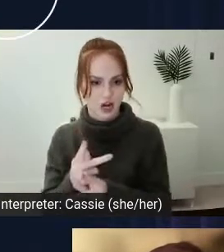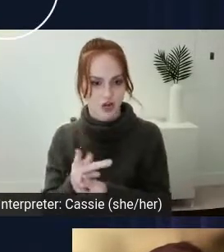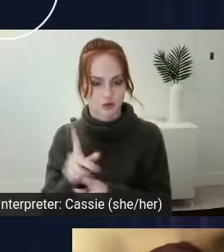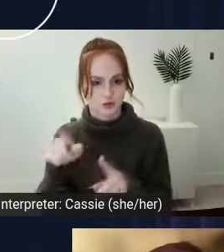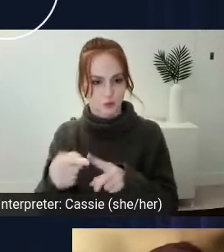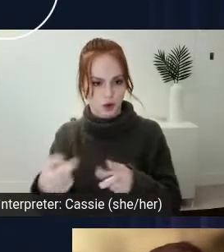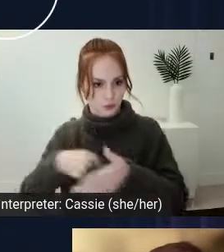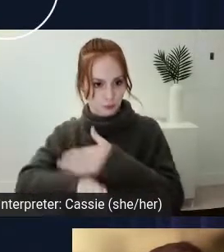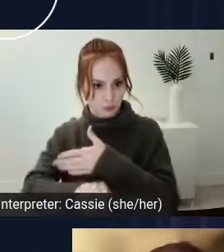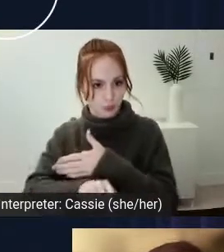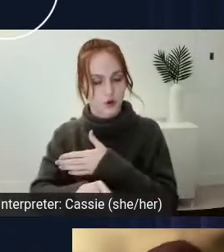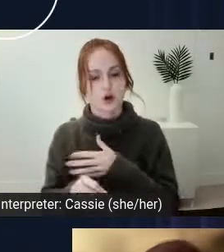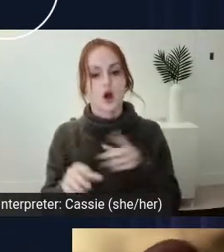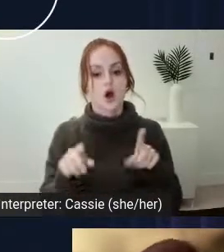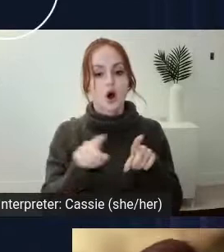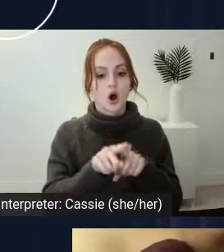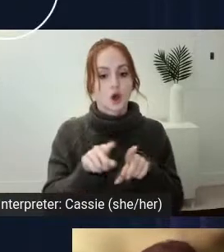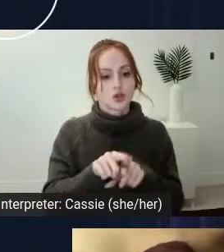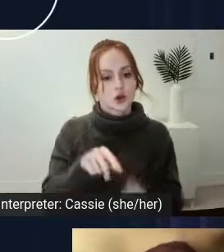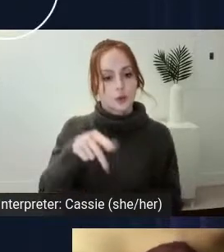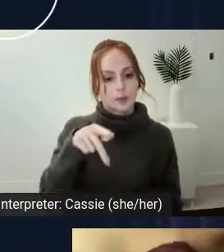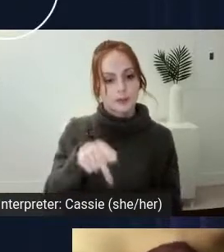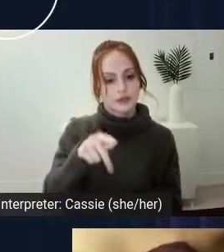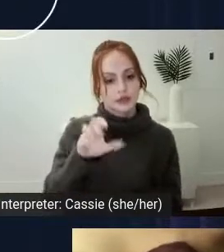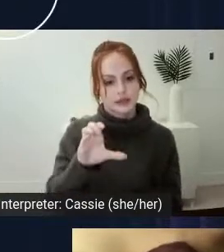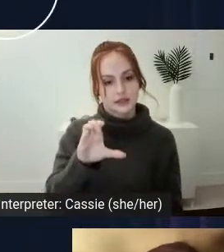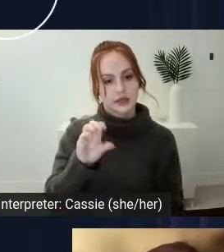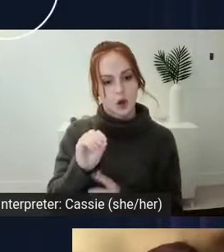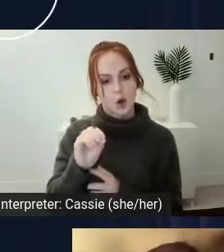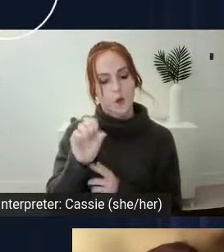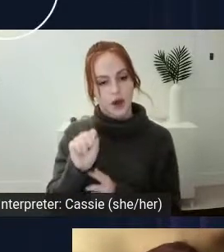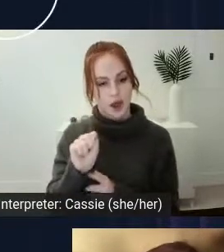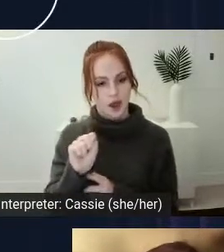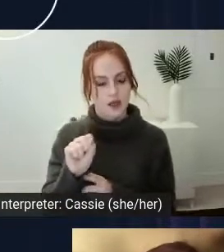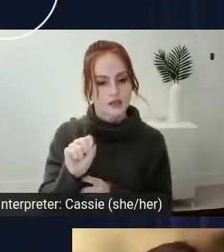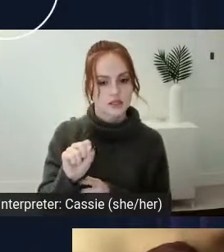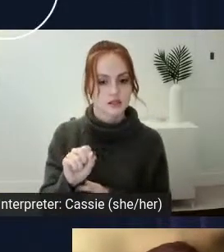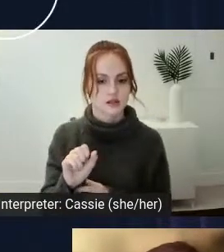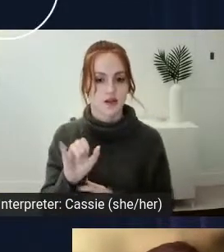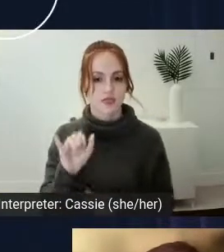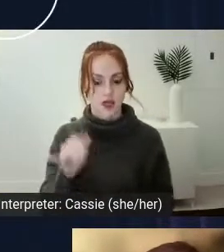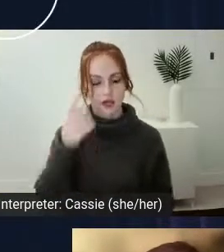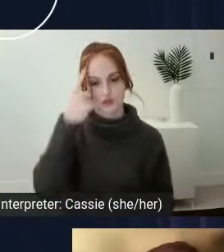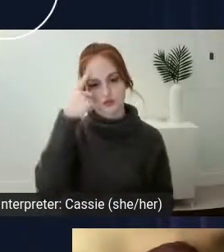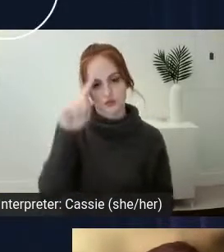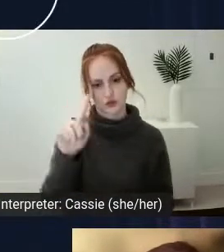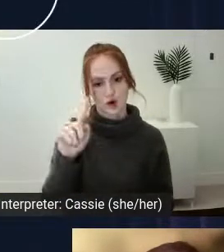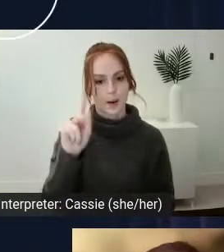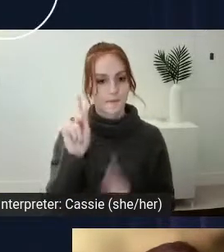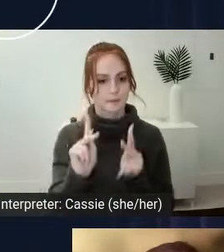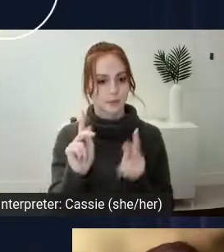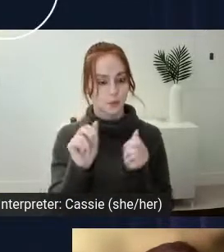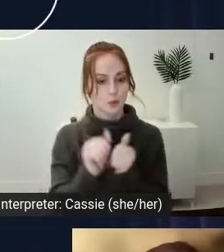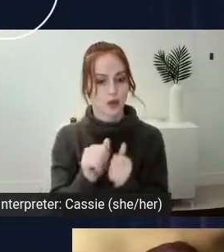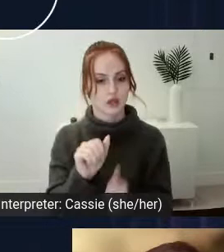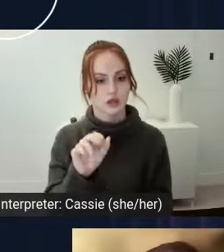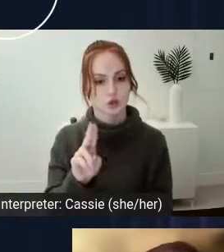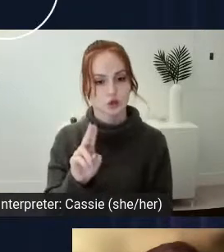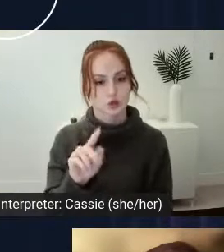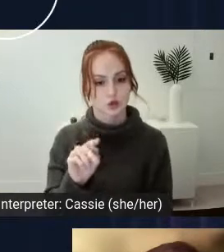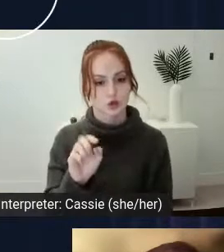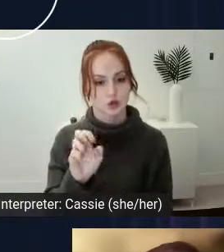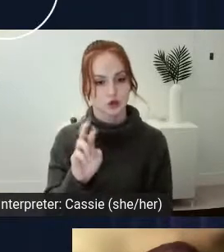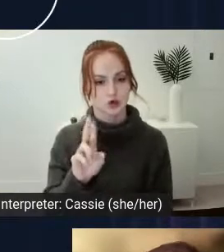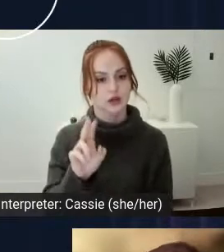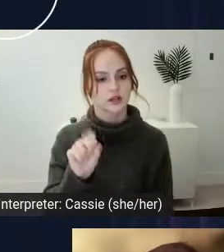And also polycystic ovarian syndrome, PCOS, which for people with uteruses and ovaries,